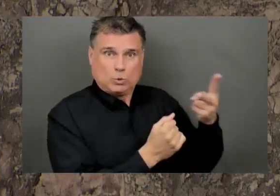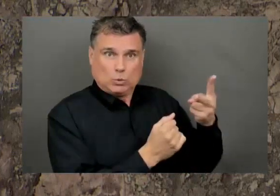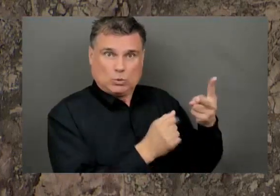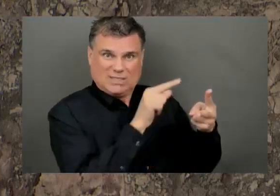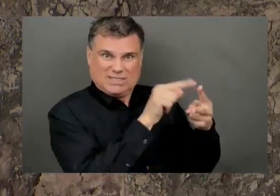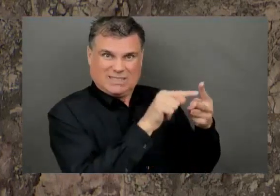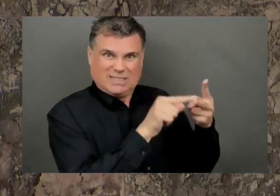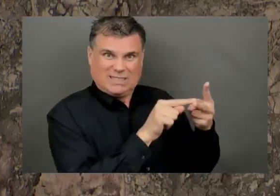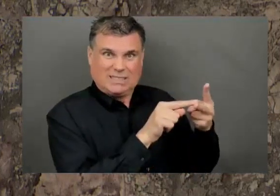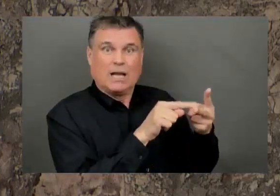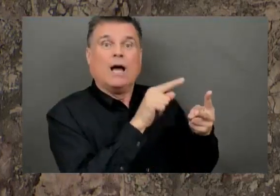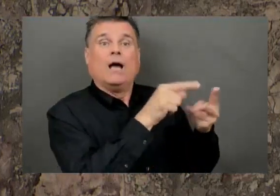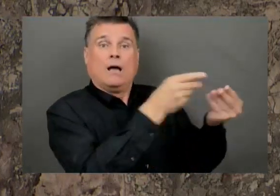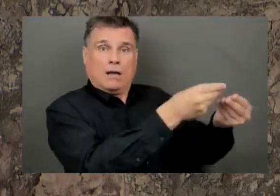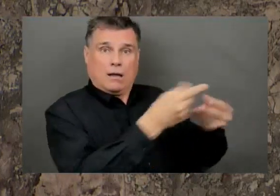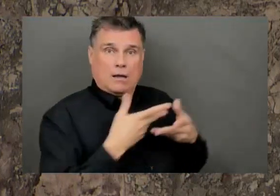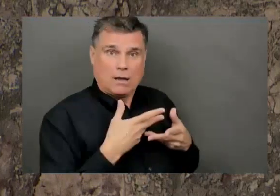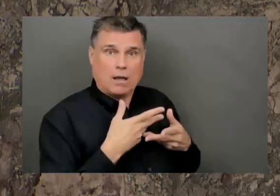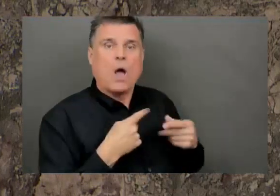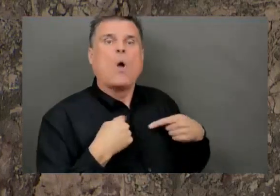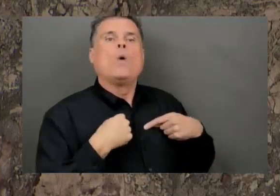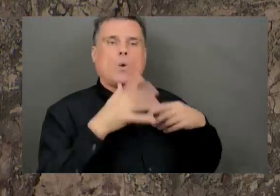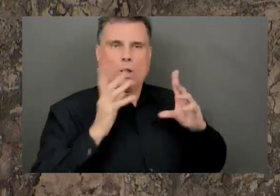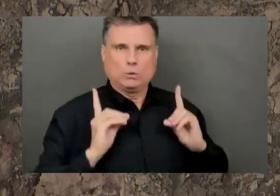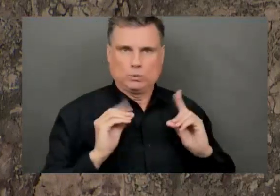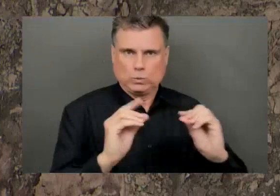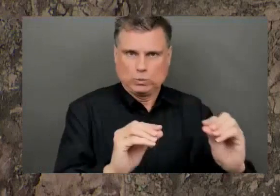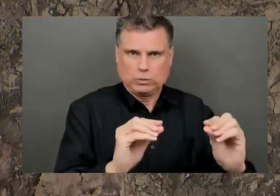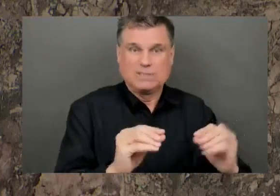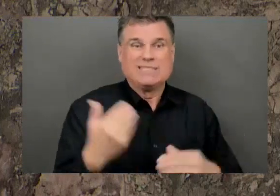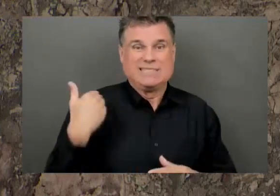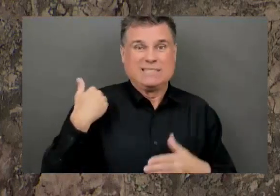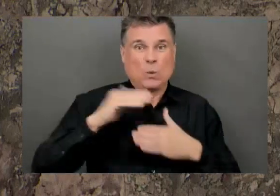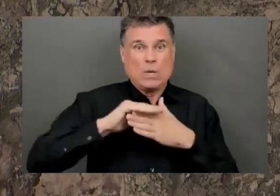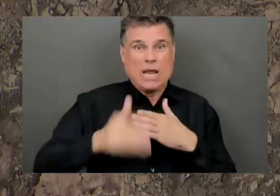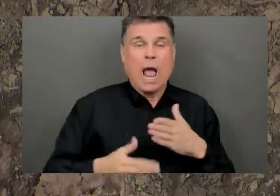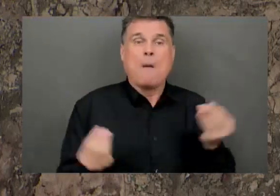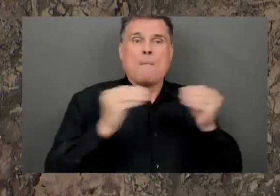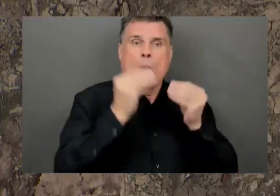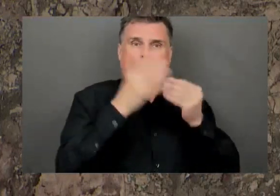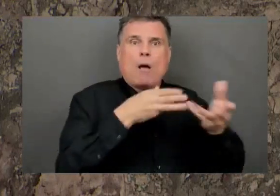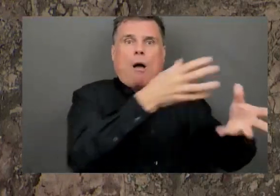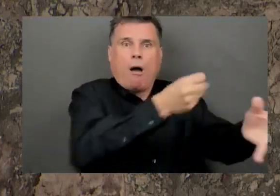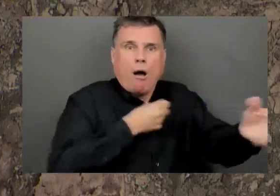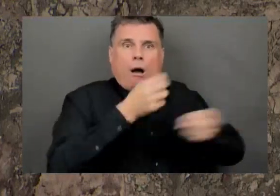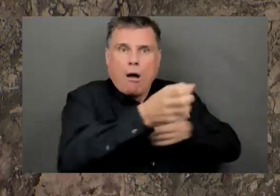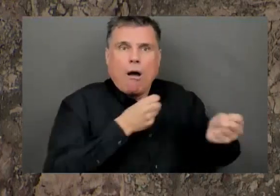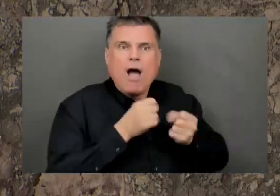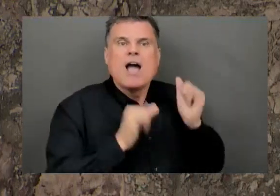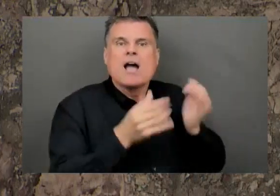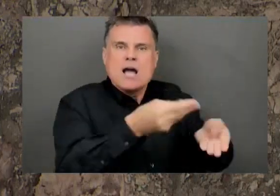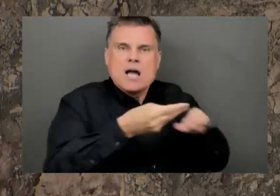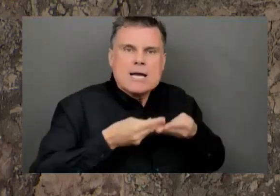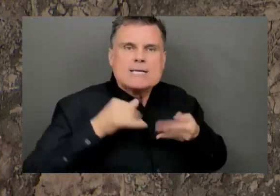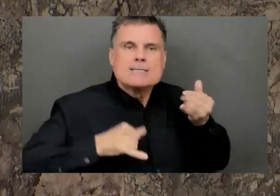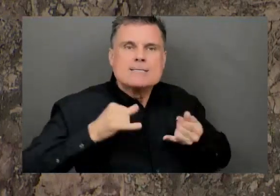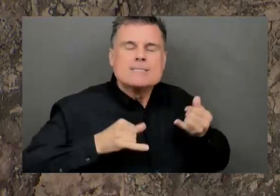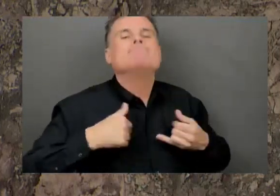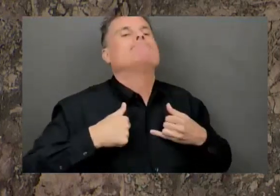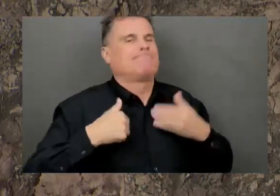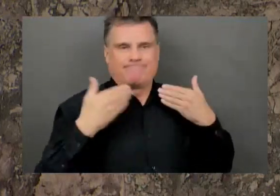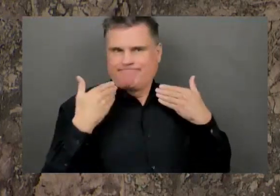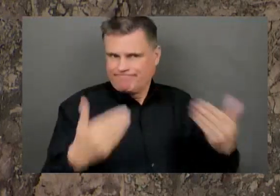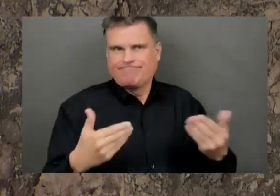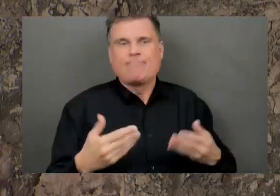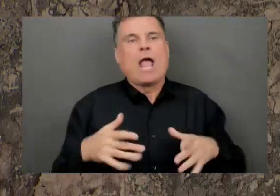again, it raised serious questions. These are questions that make it appropriate for the Auditor General to undertake the review. That's why we've asked the